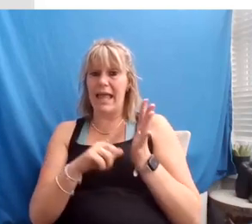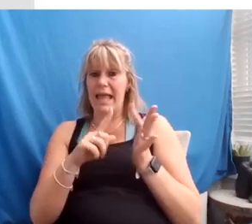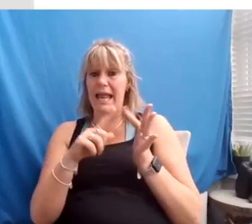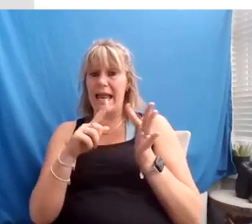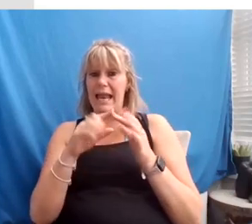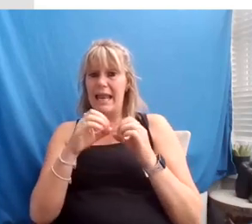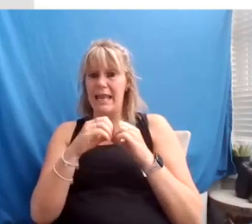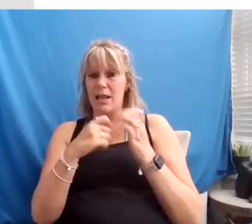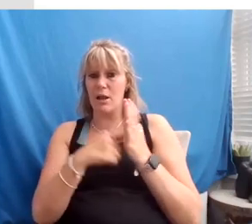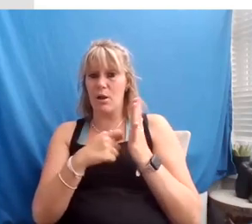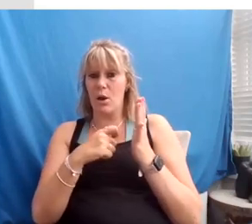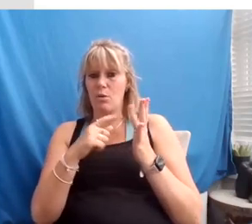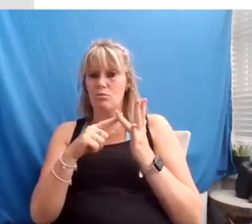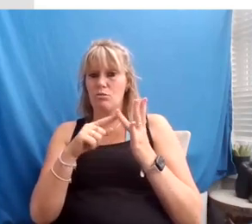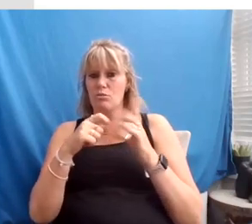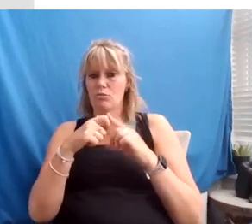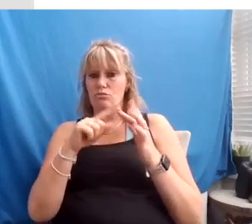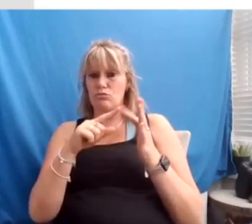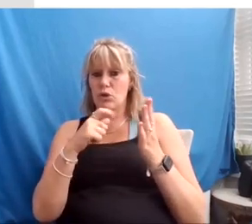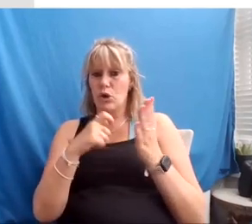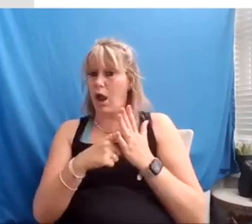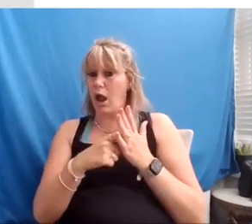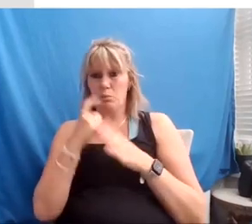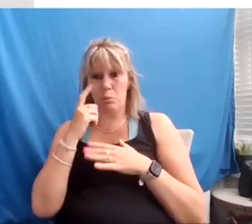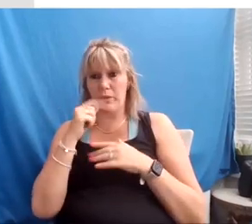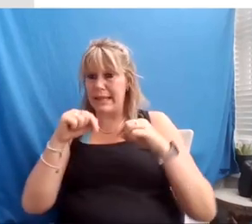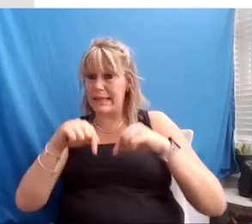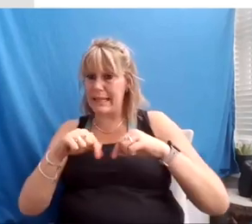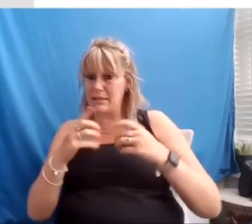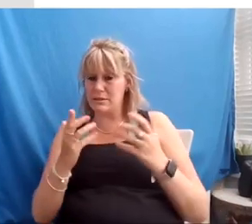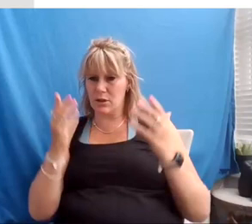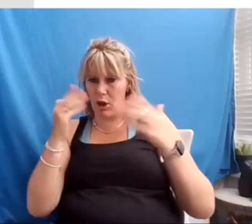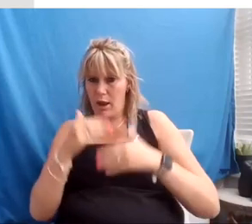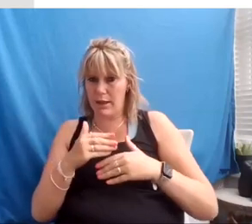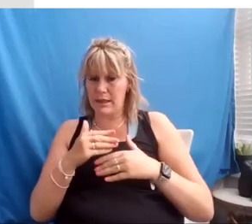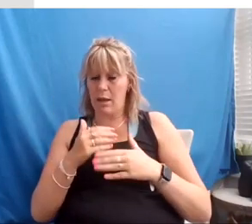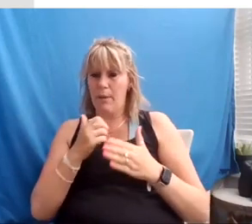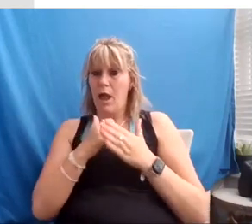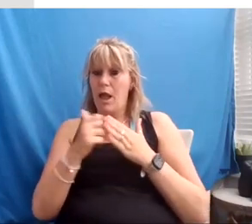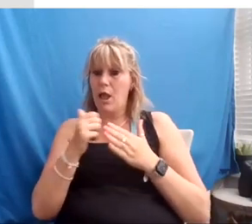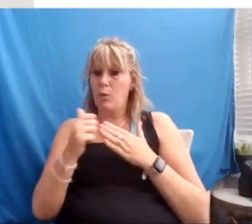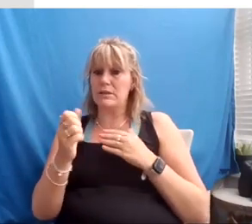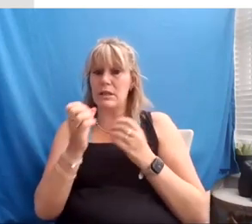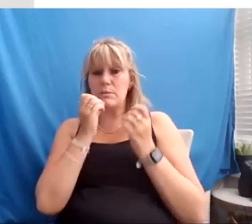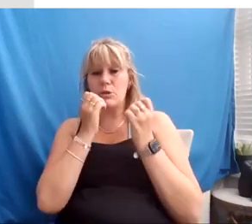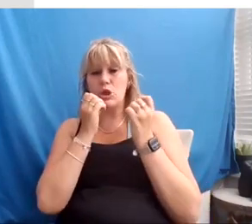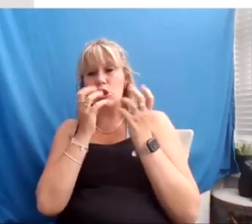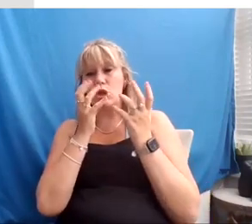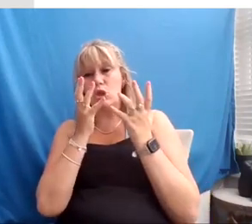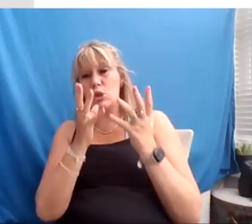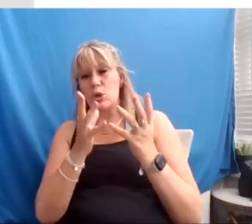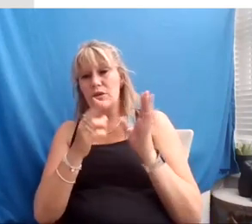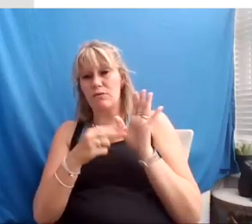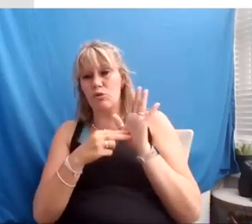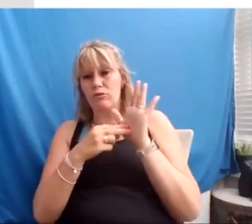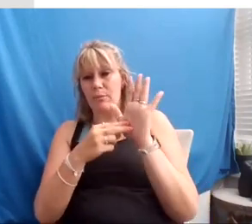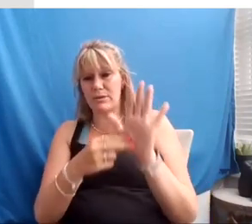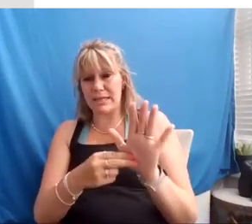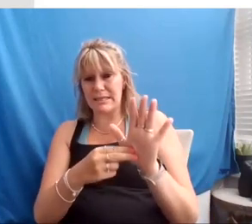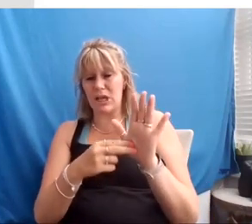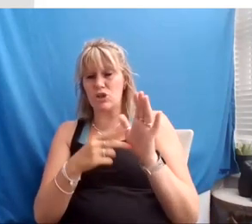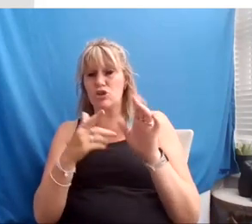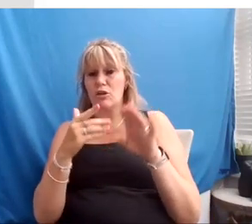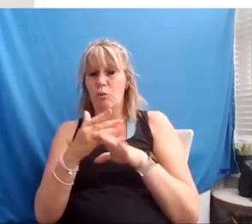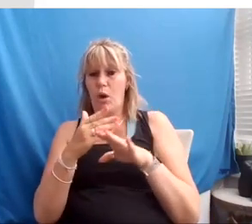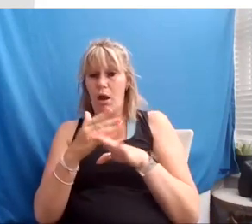run. I don't think Lee's with us here tonight, but Lee always does beautiful representational work.